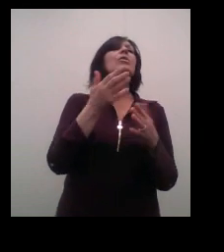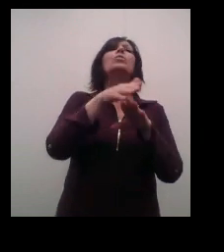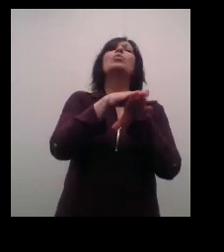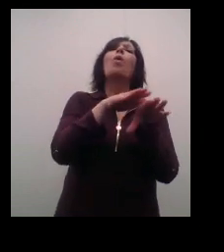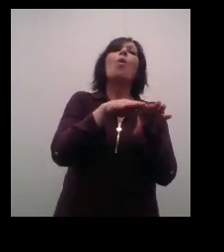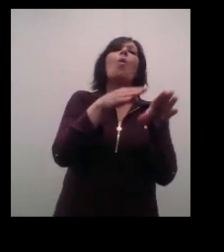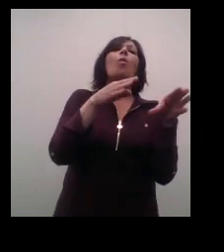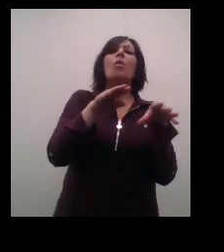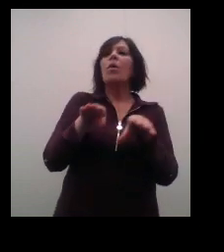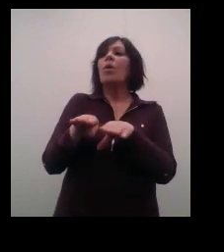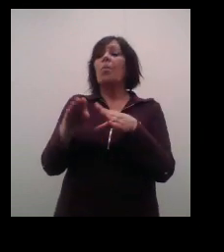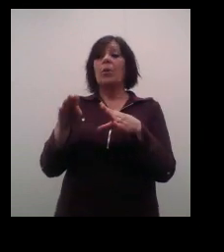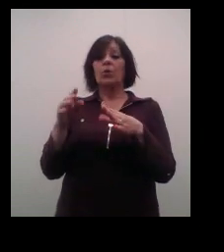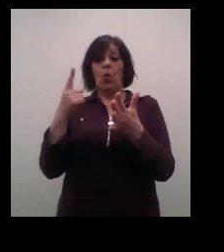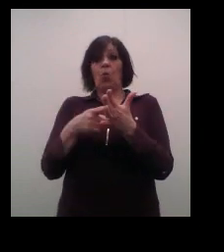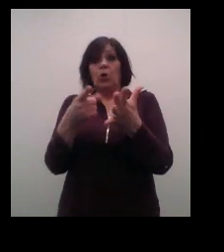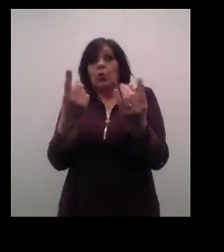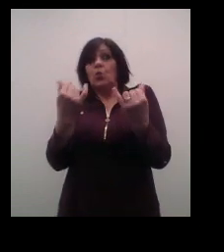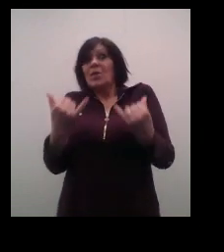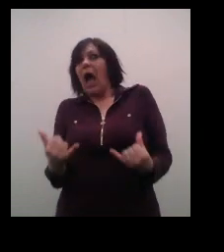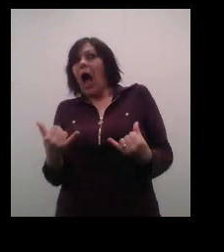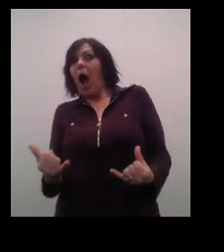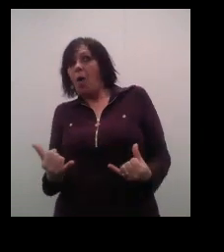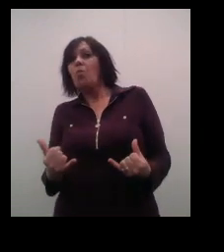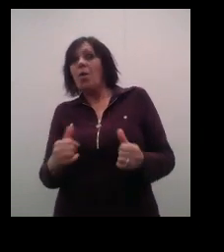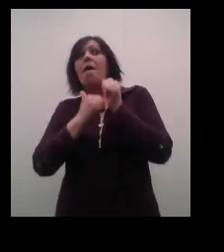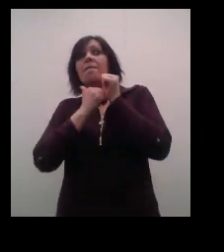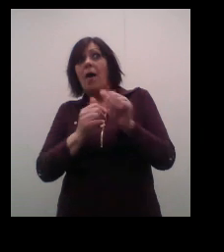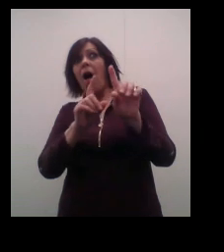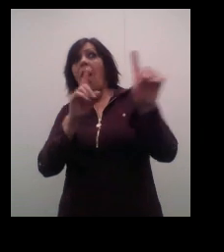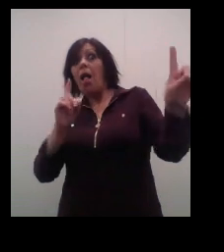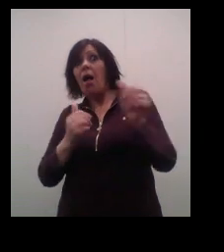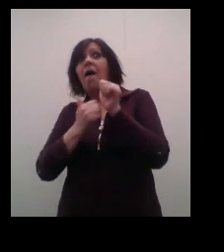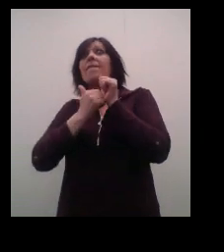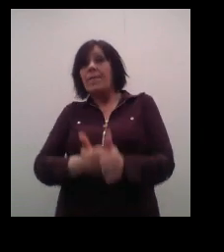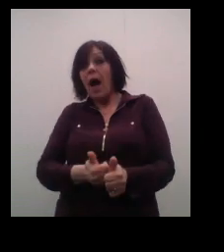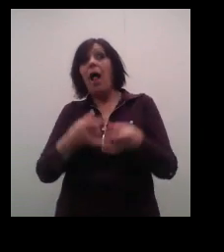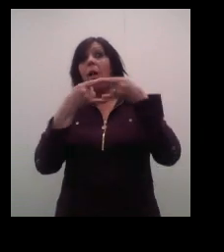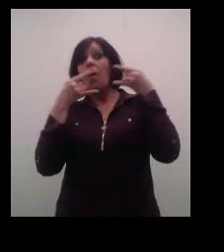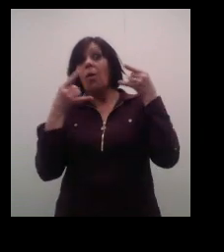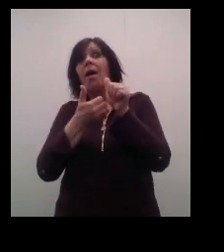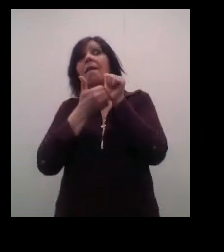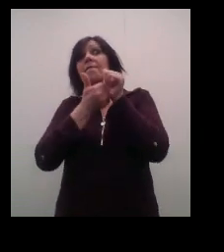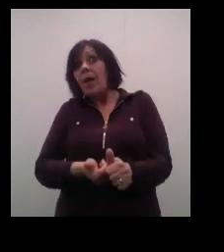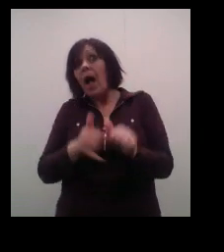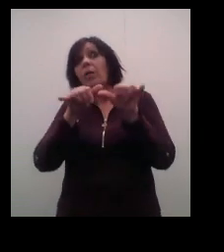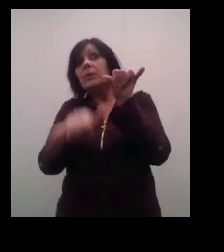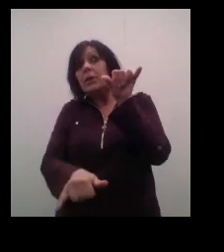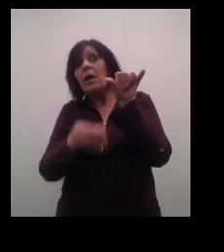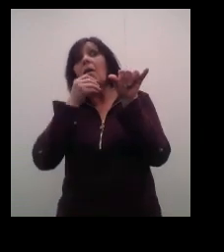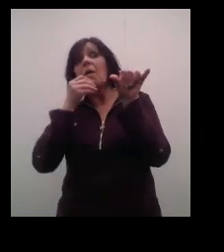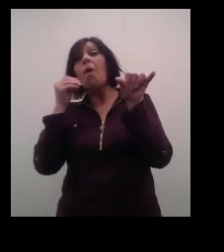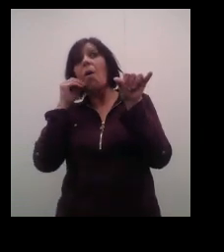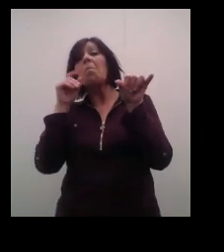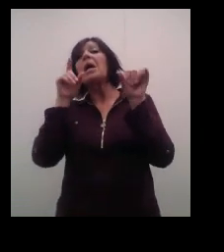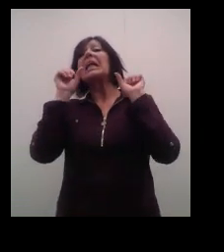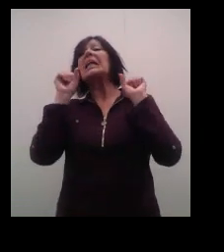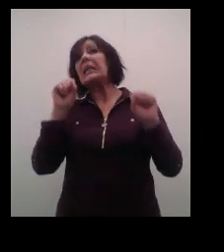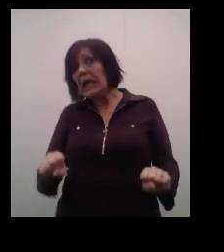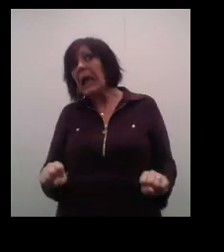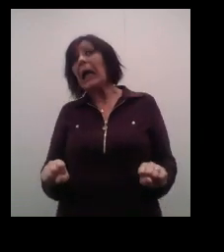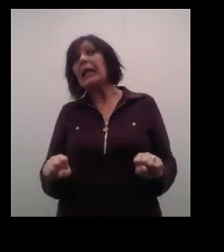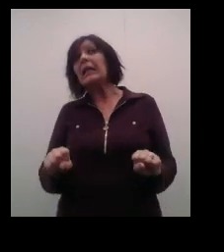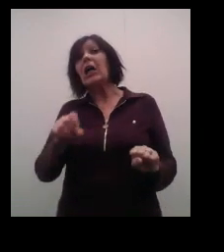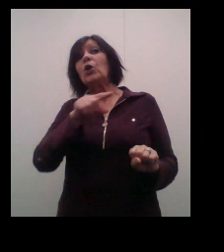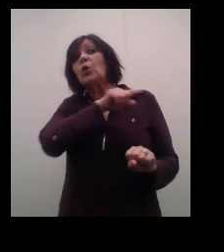do now is going to count on those graphs. So every single person is responsible for those numbers, for that